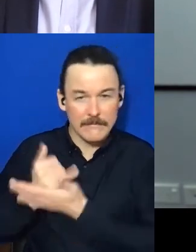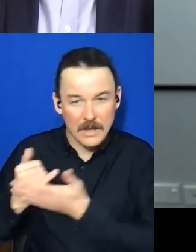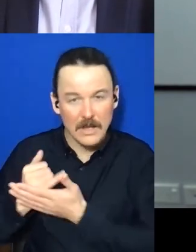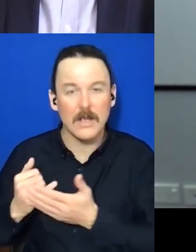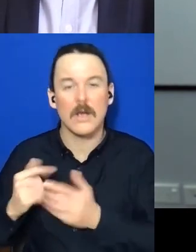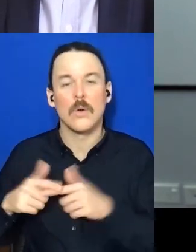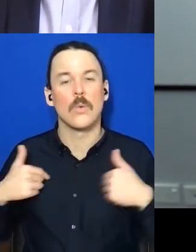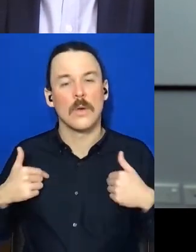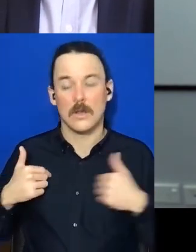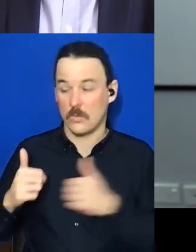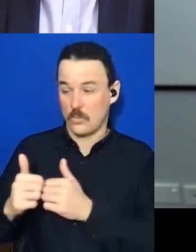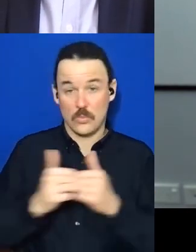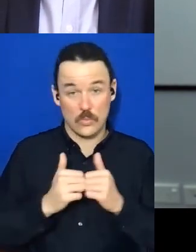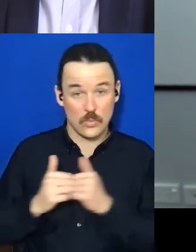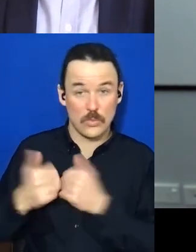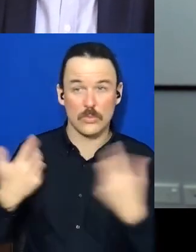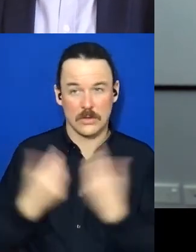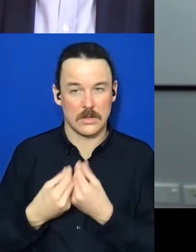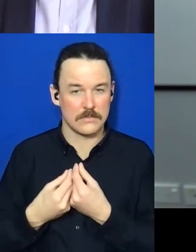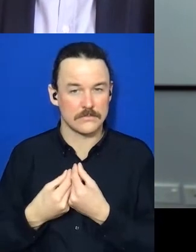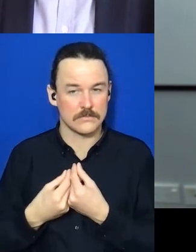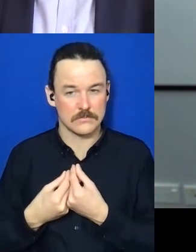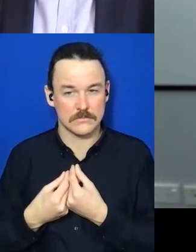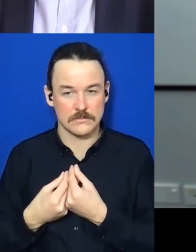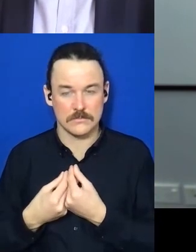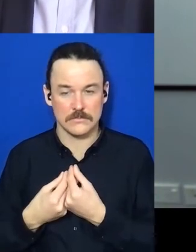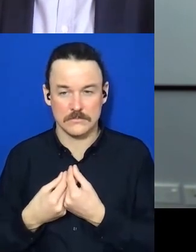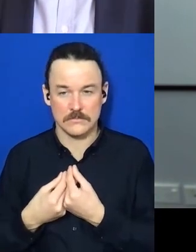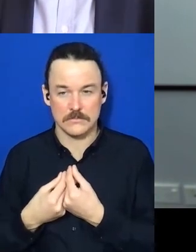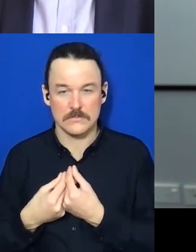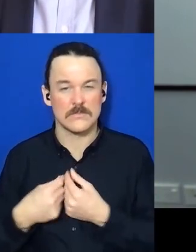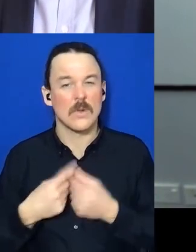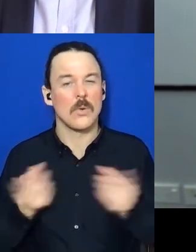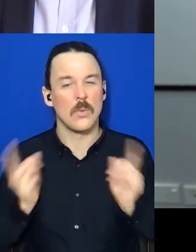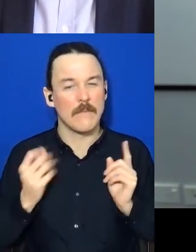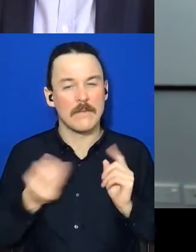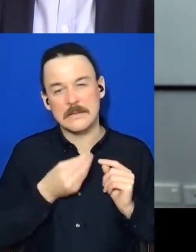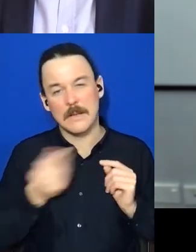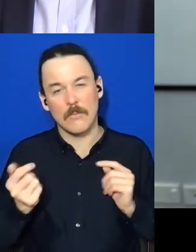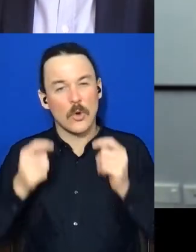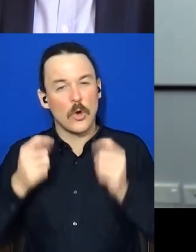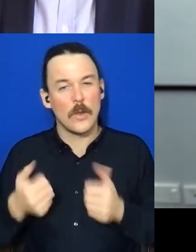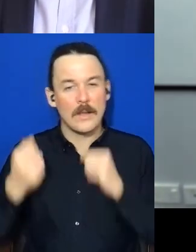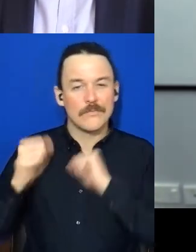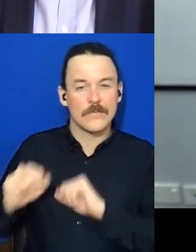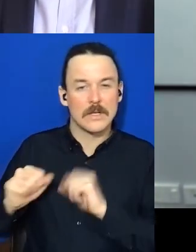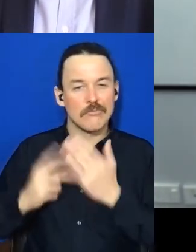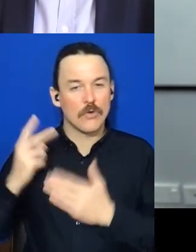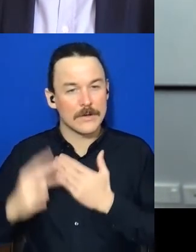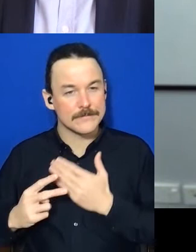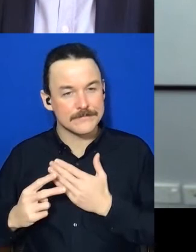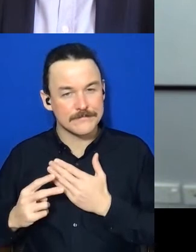basis of utilising some of the early prevention programs that we